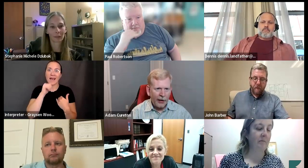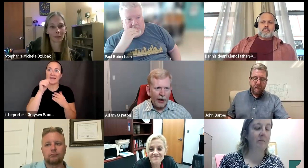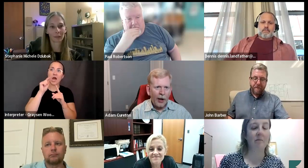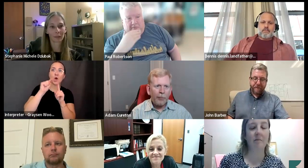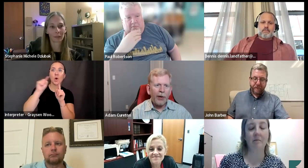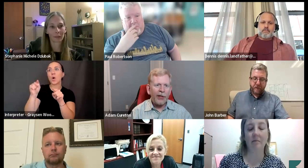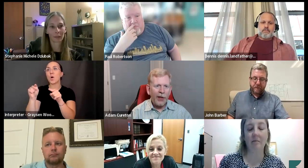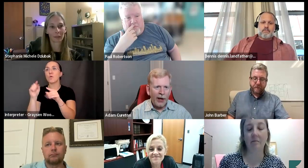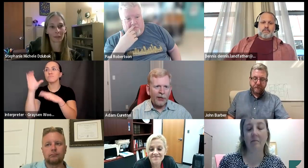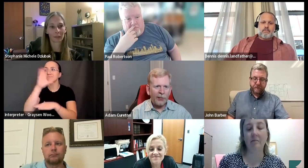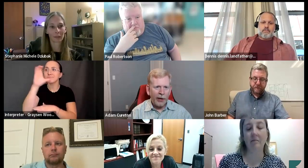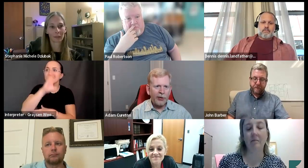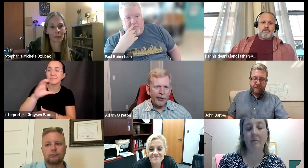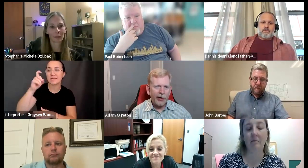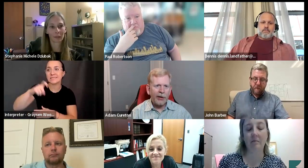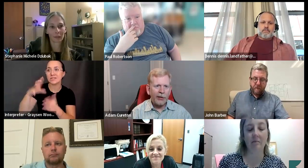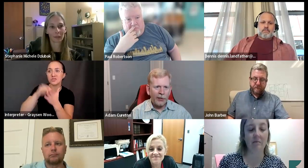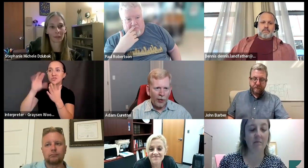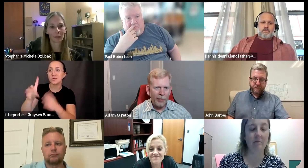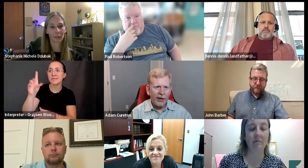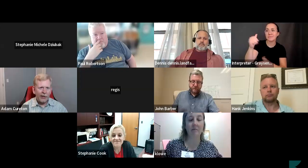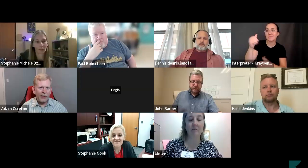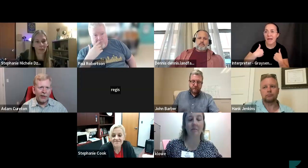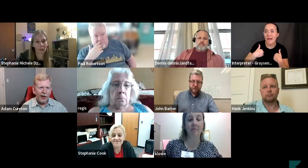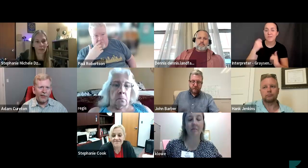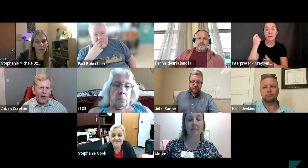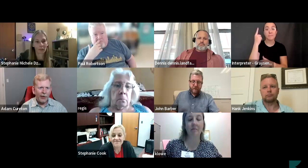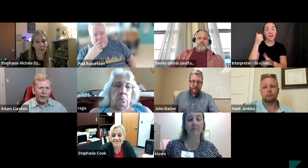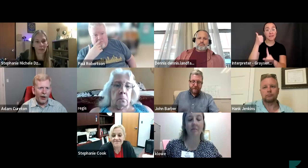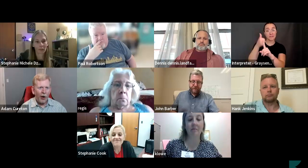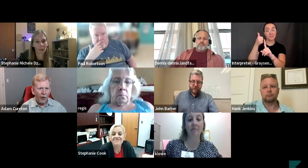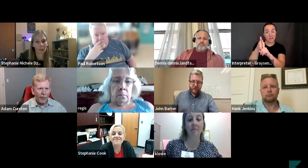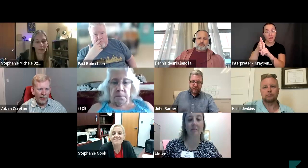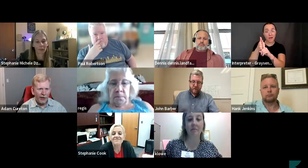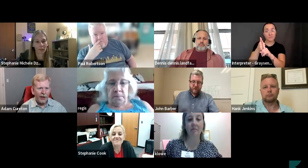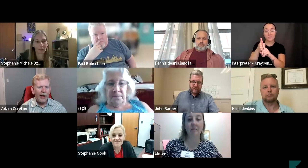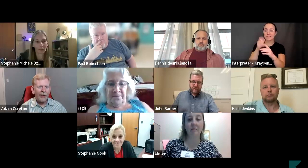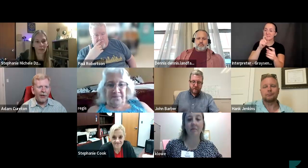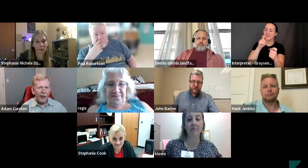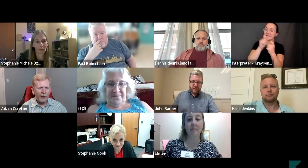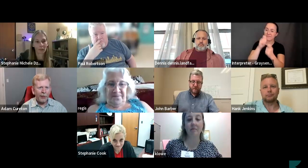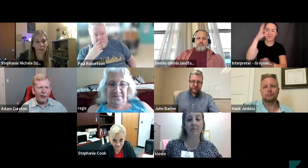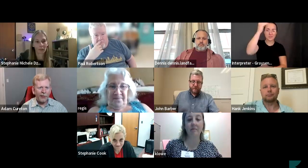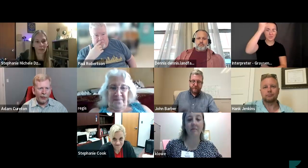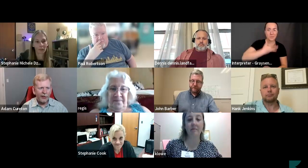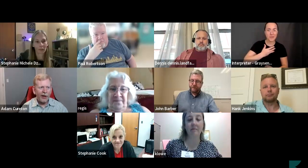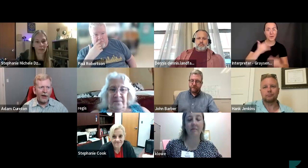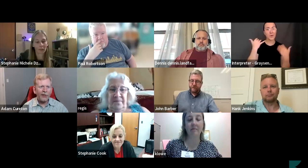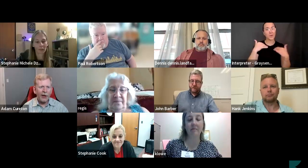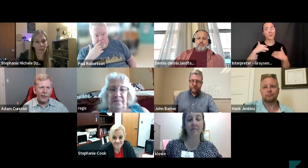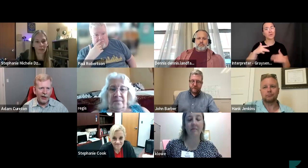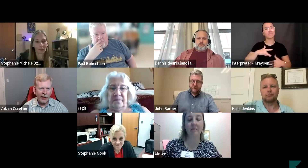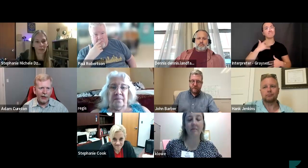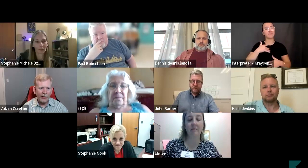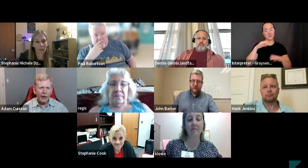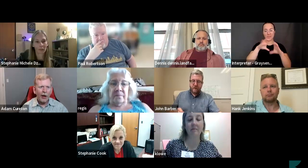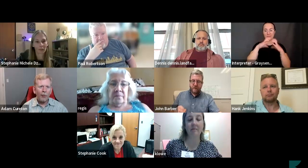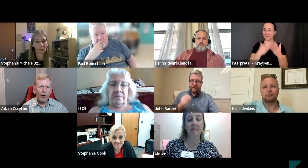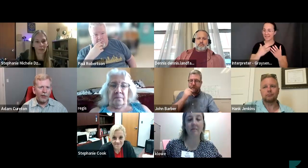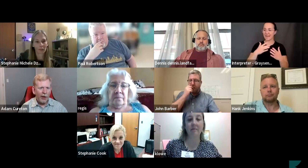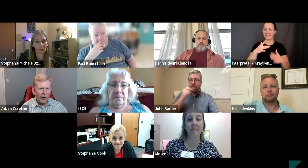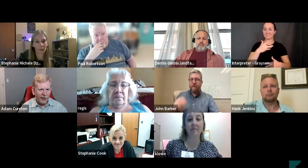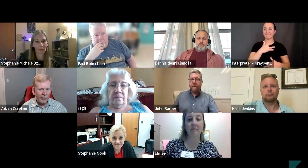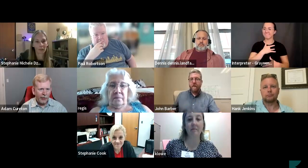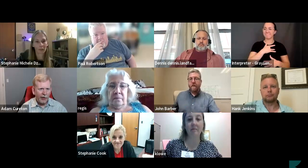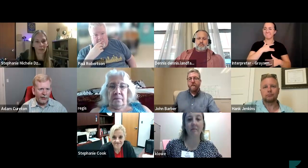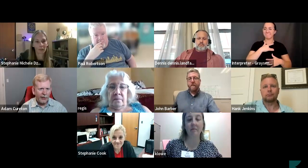that, but they especially told me that they found a home, that this was the first class they'd ever taken